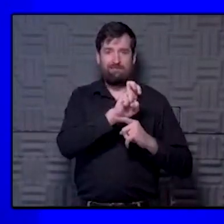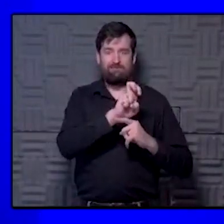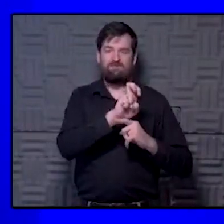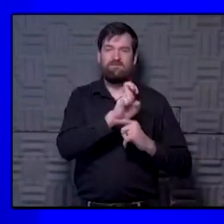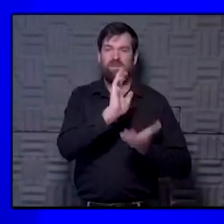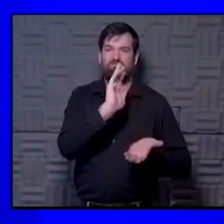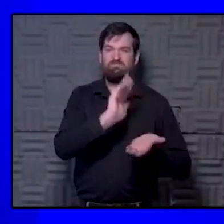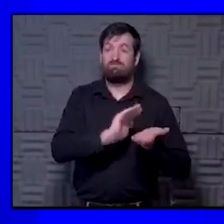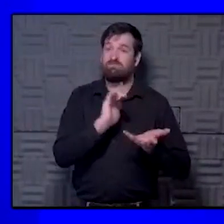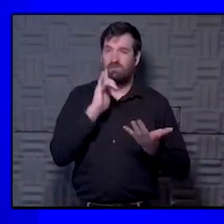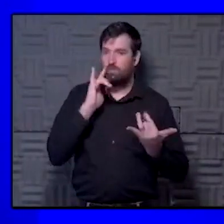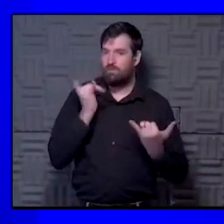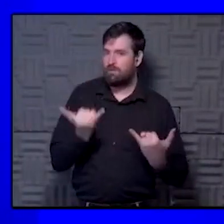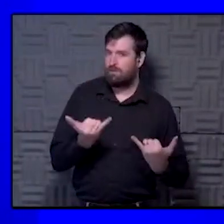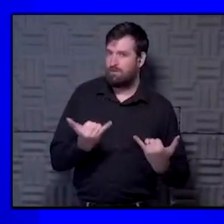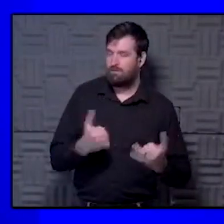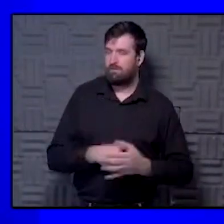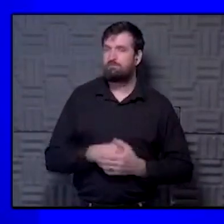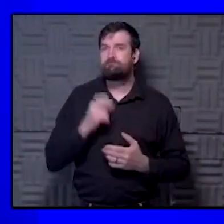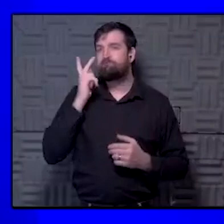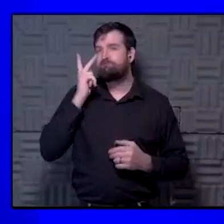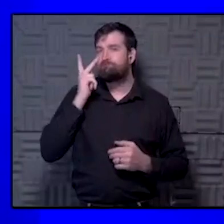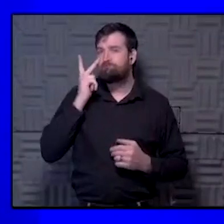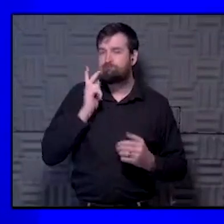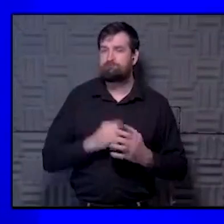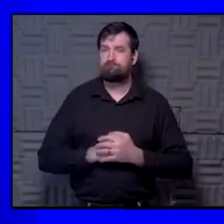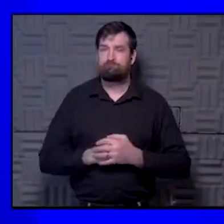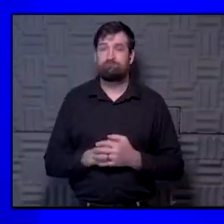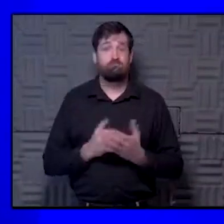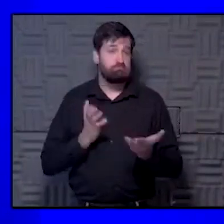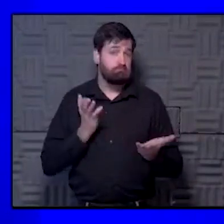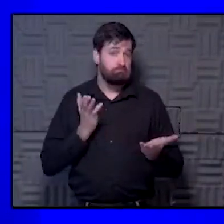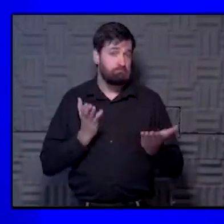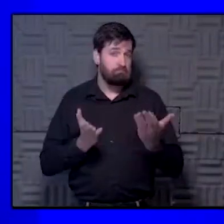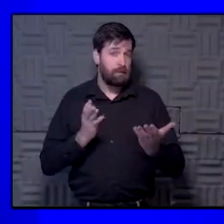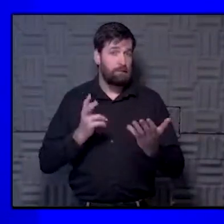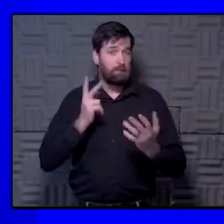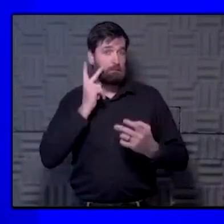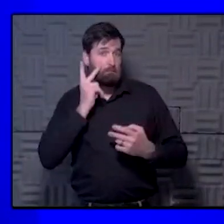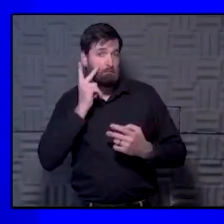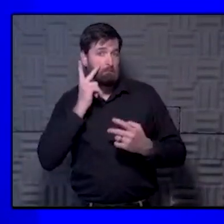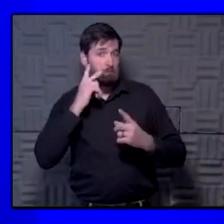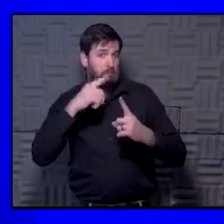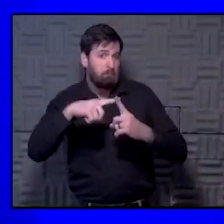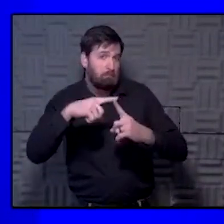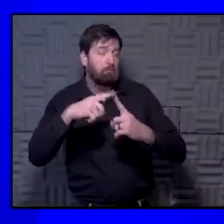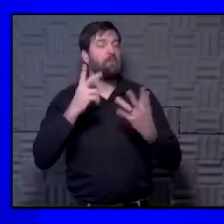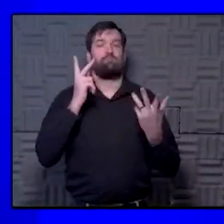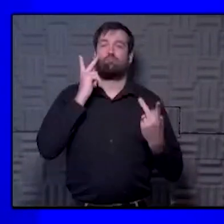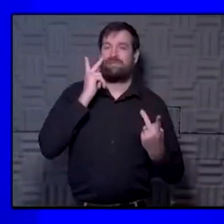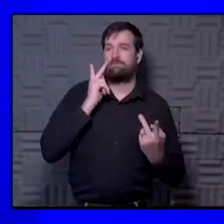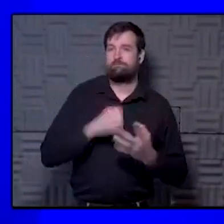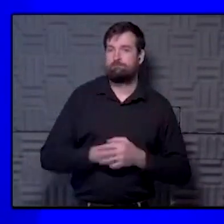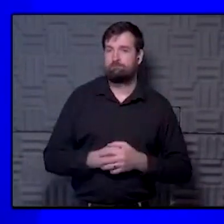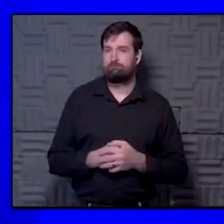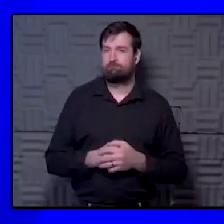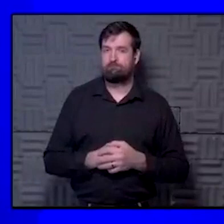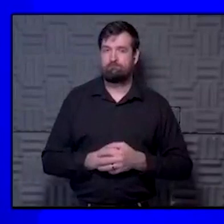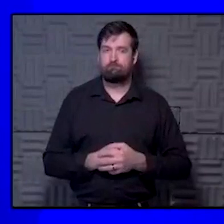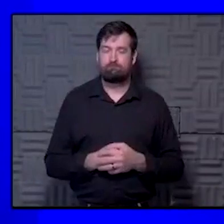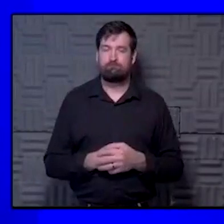moment, at least for today. So we'll see how that ends up, but maybe that's a glimmer of things to come. We'll see. Stable at the